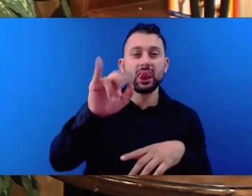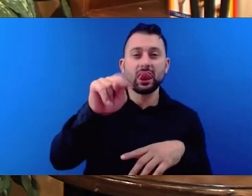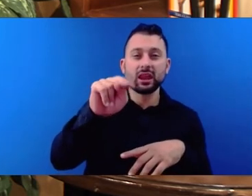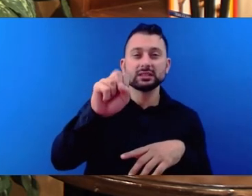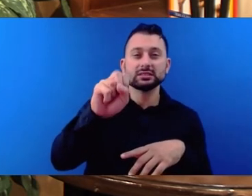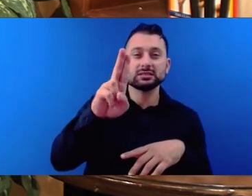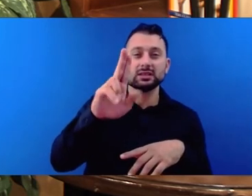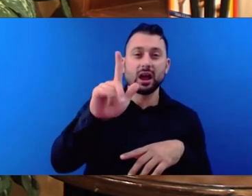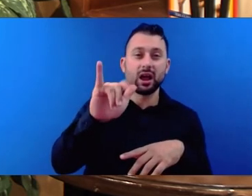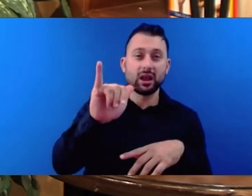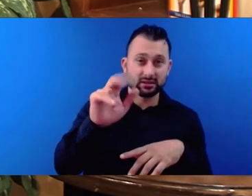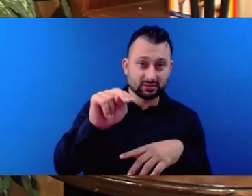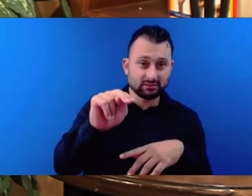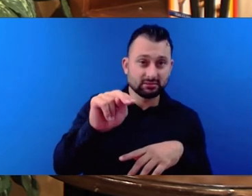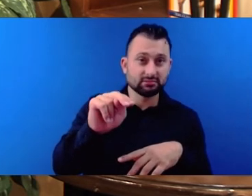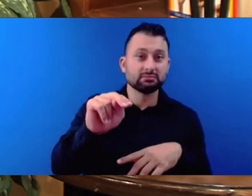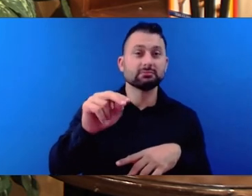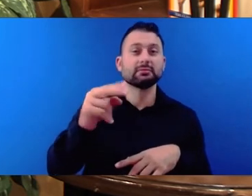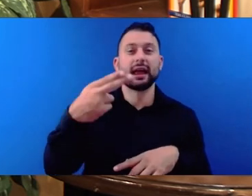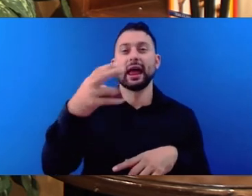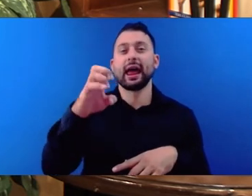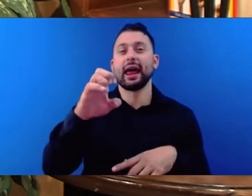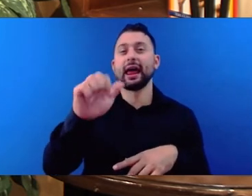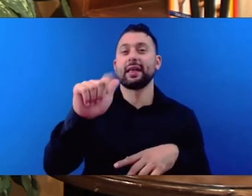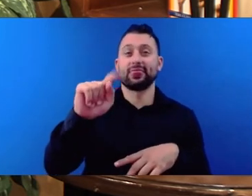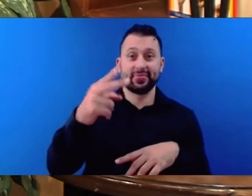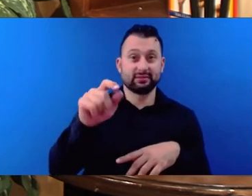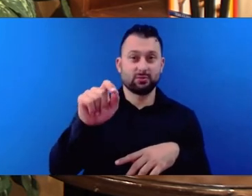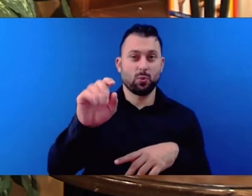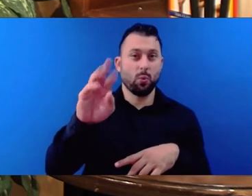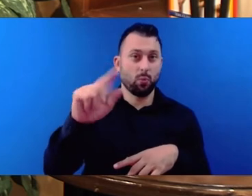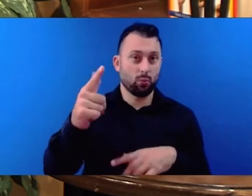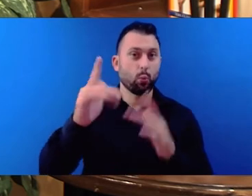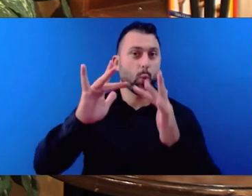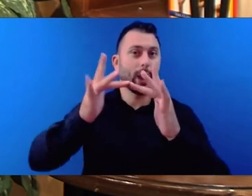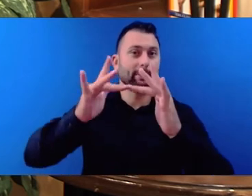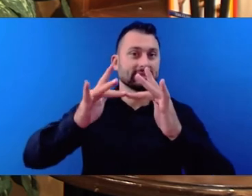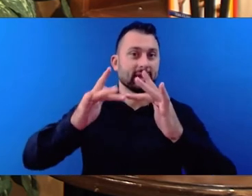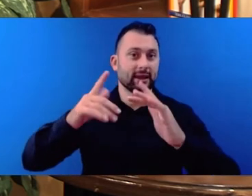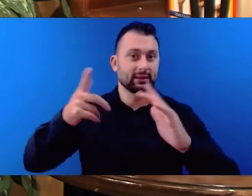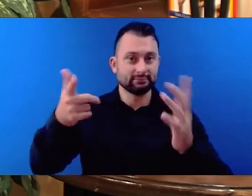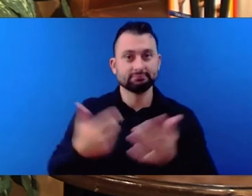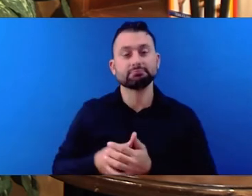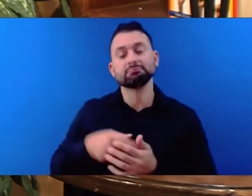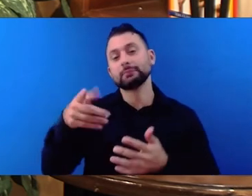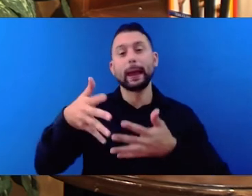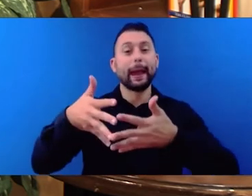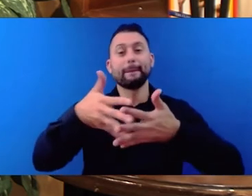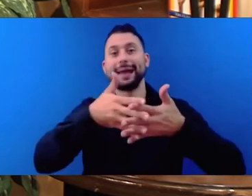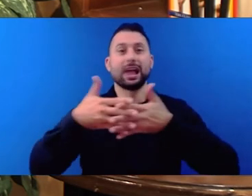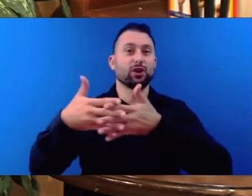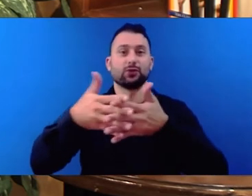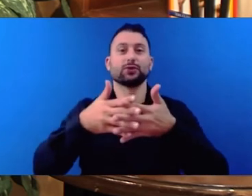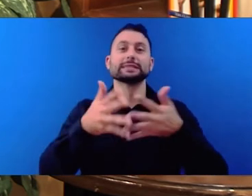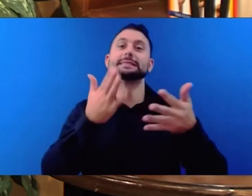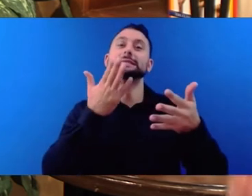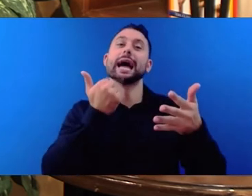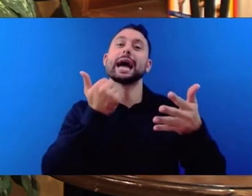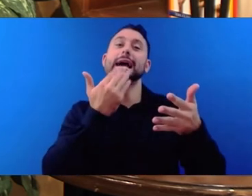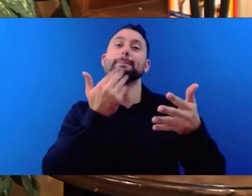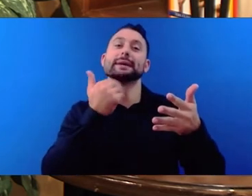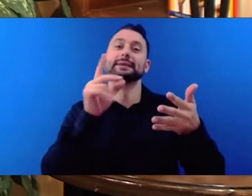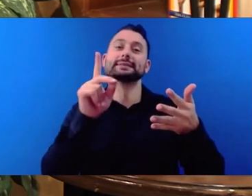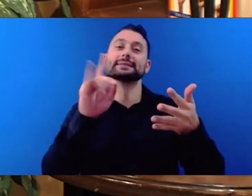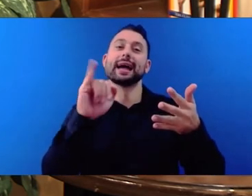lists all the manufacturers' contact information so that way you can contact and ask for help with covering